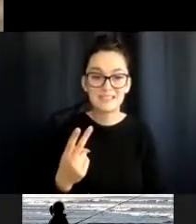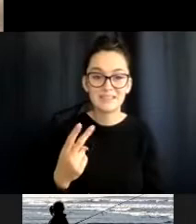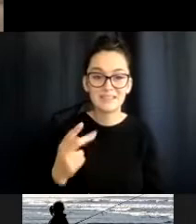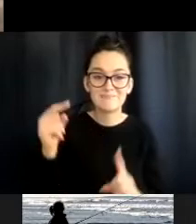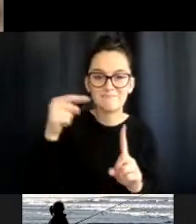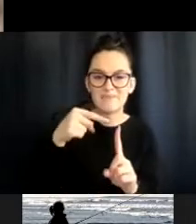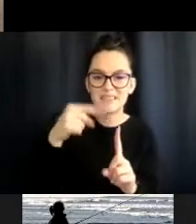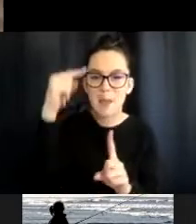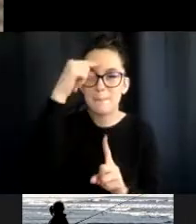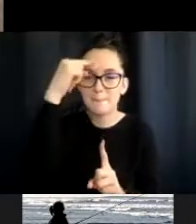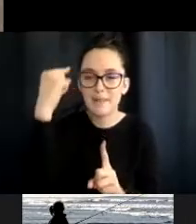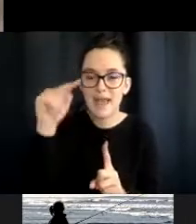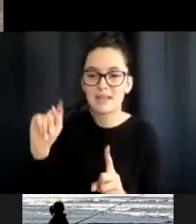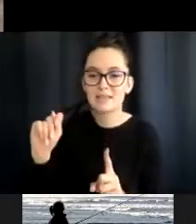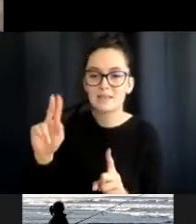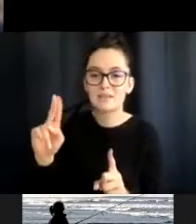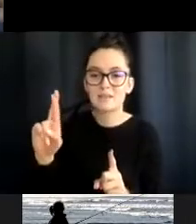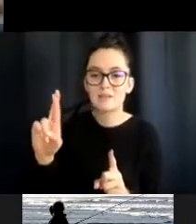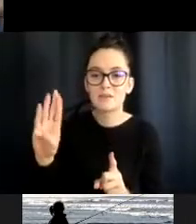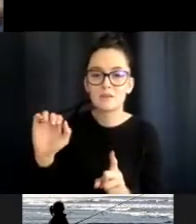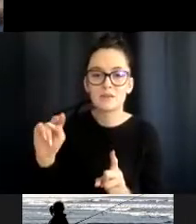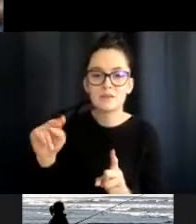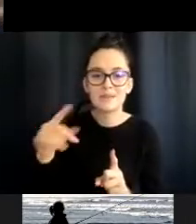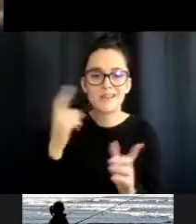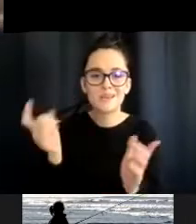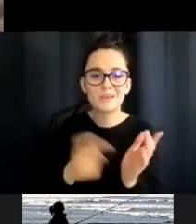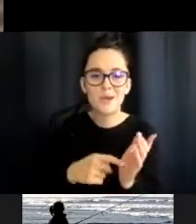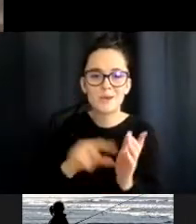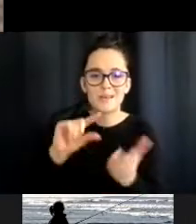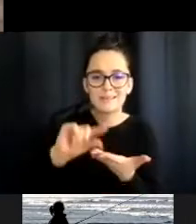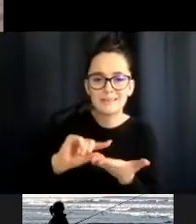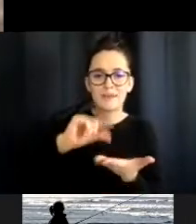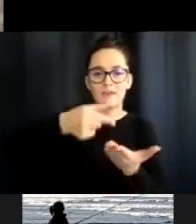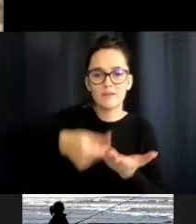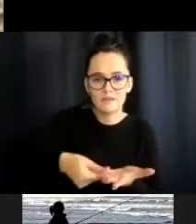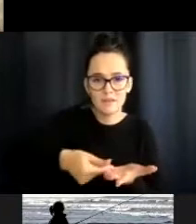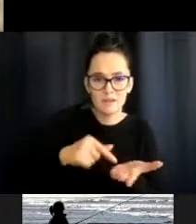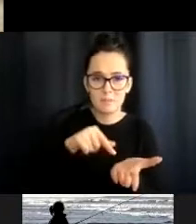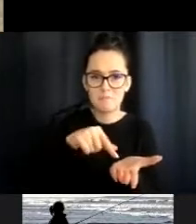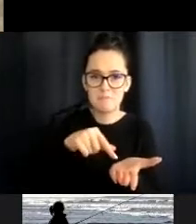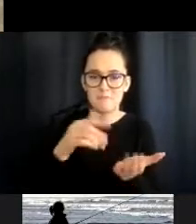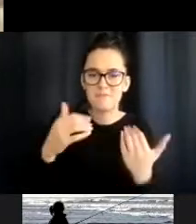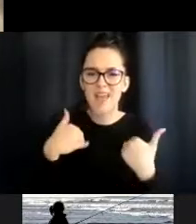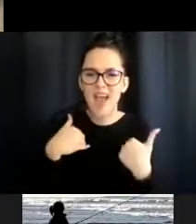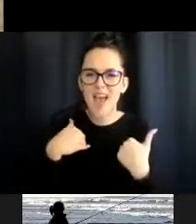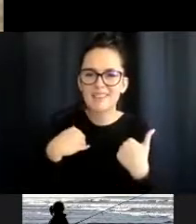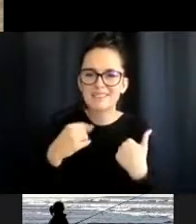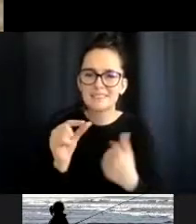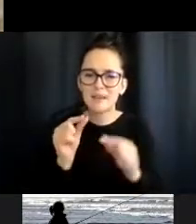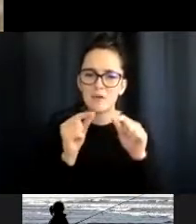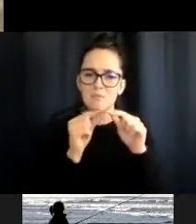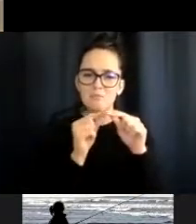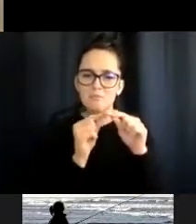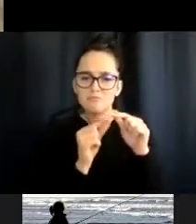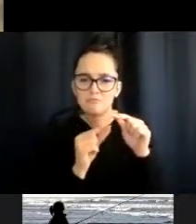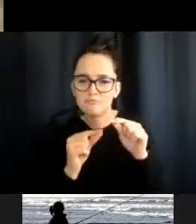turban. And if you notice, on the underside has a little trap door